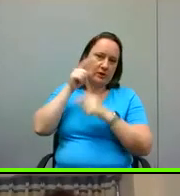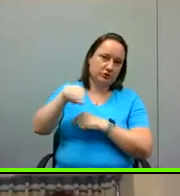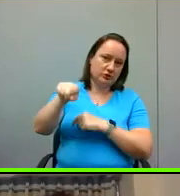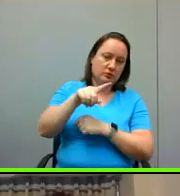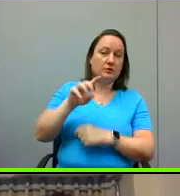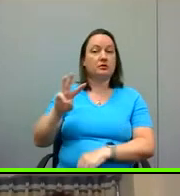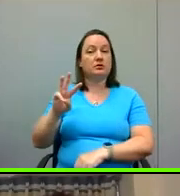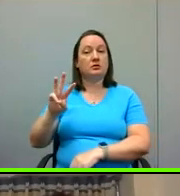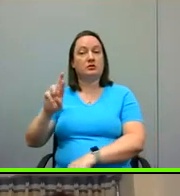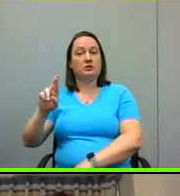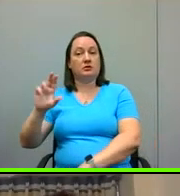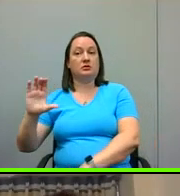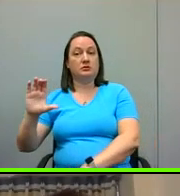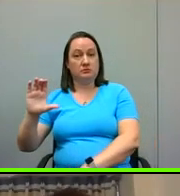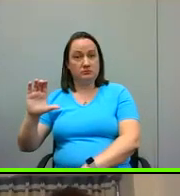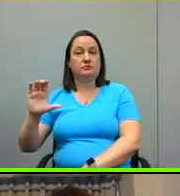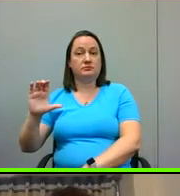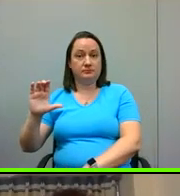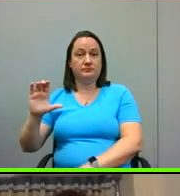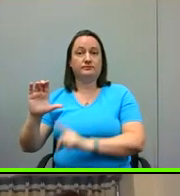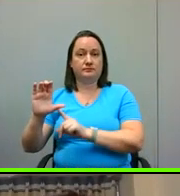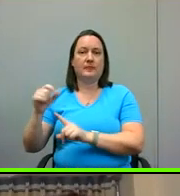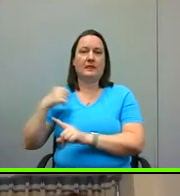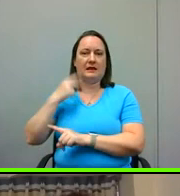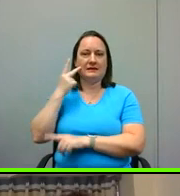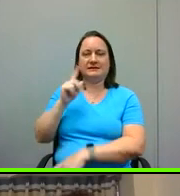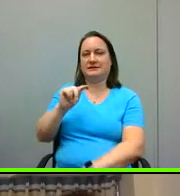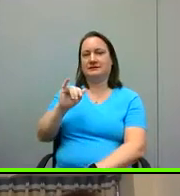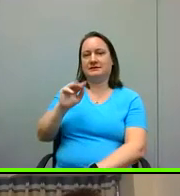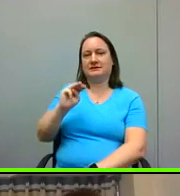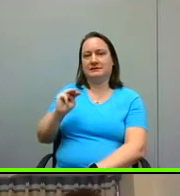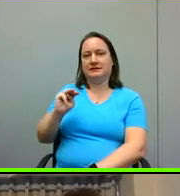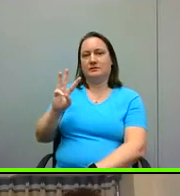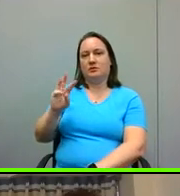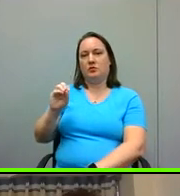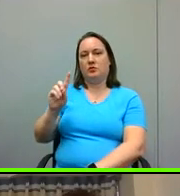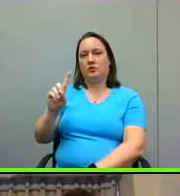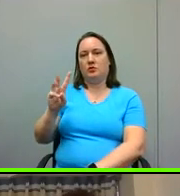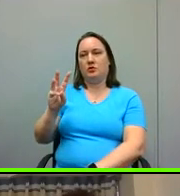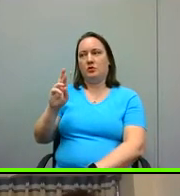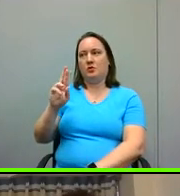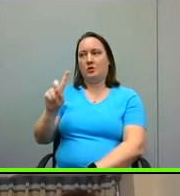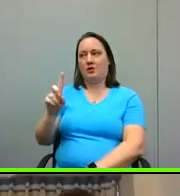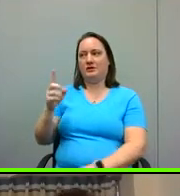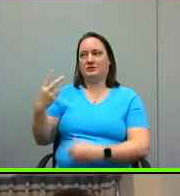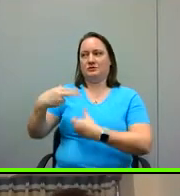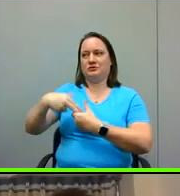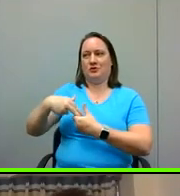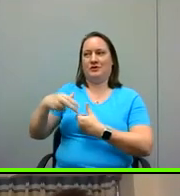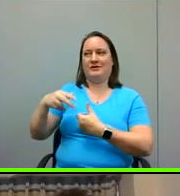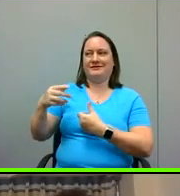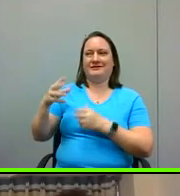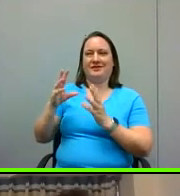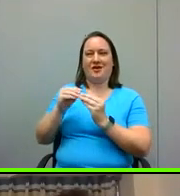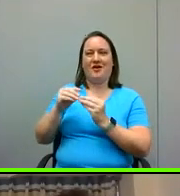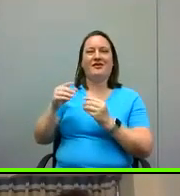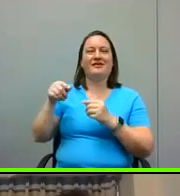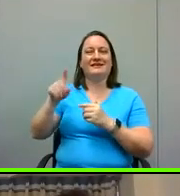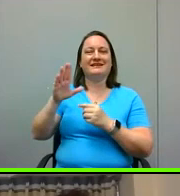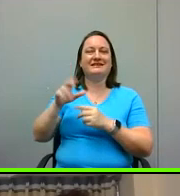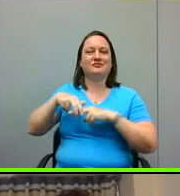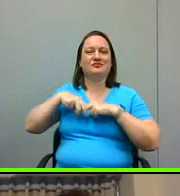Rehabilitation Center. And I see that Tim Woodward is there in his rocking chair right now. There he is,